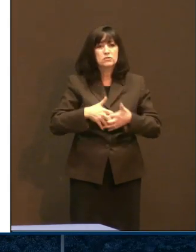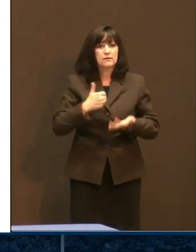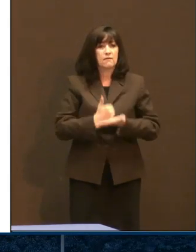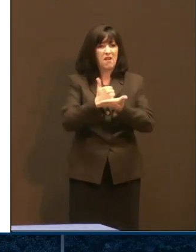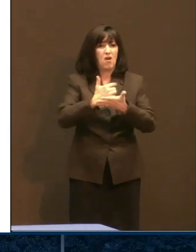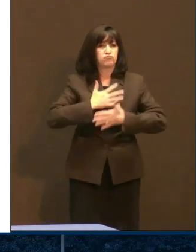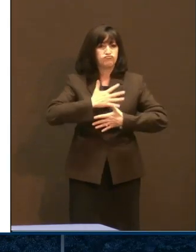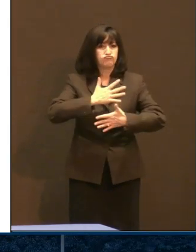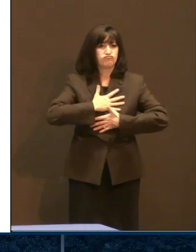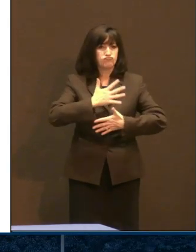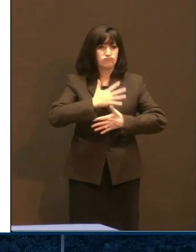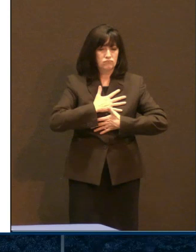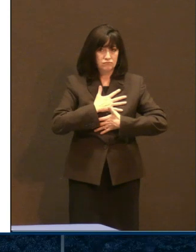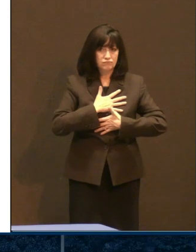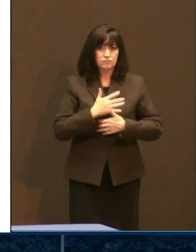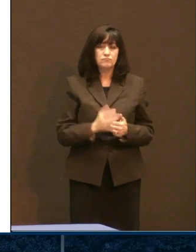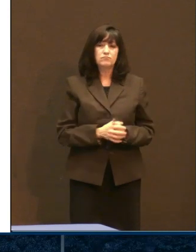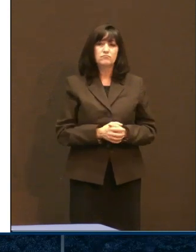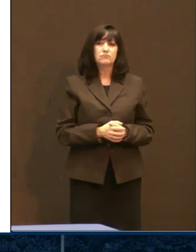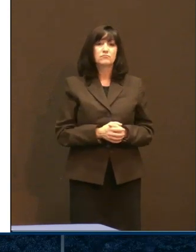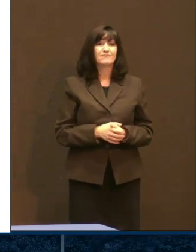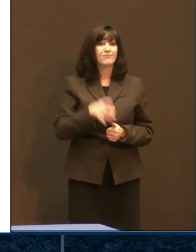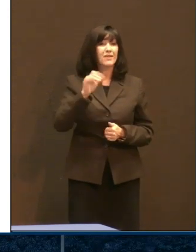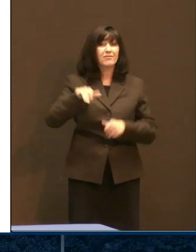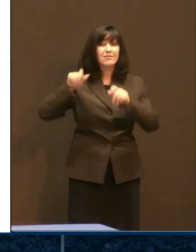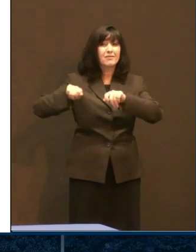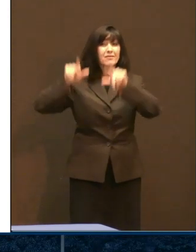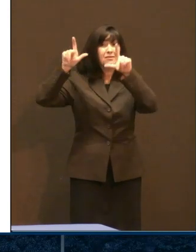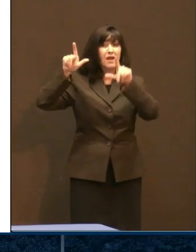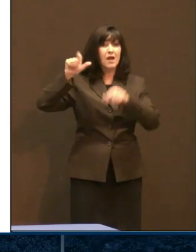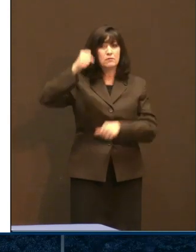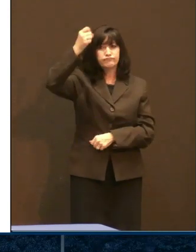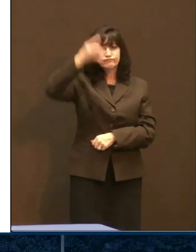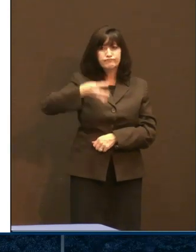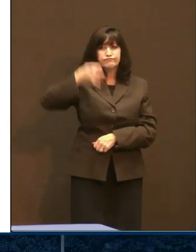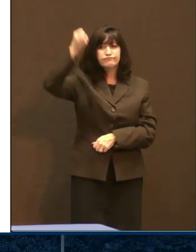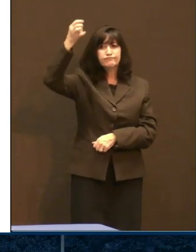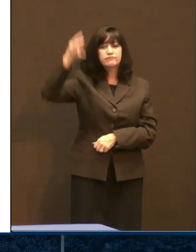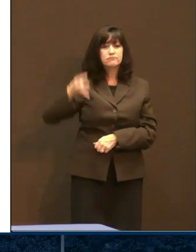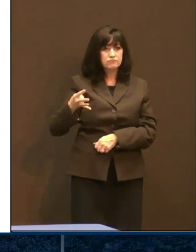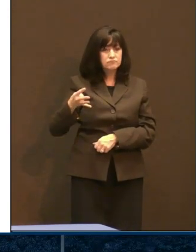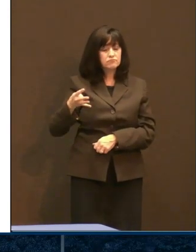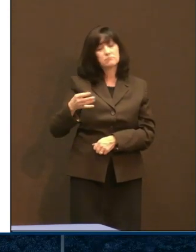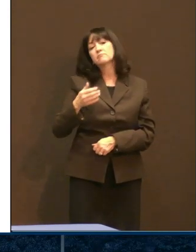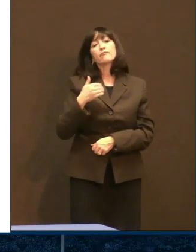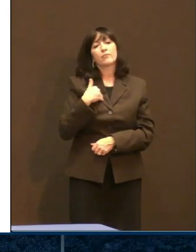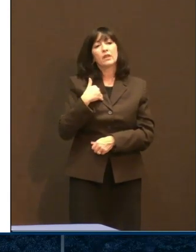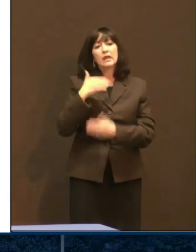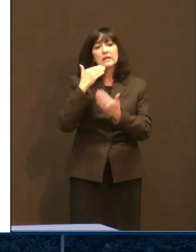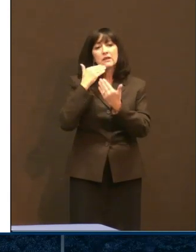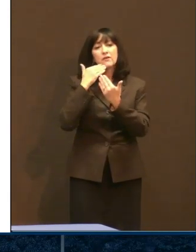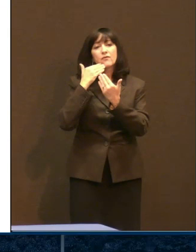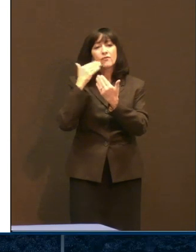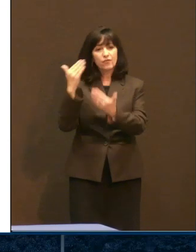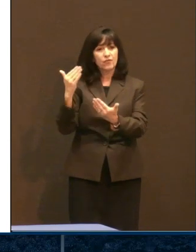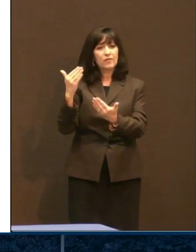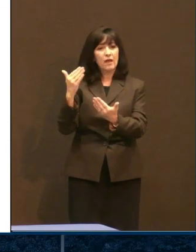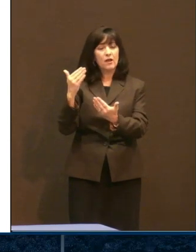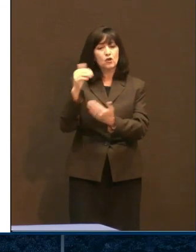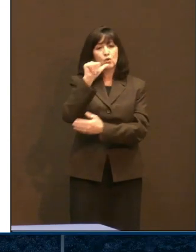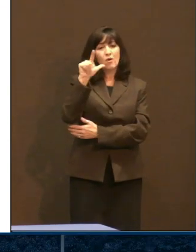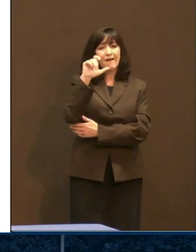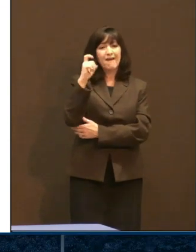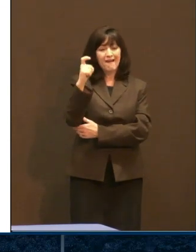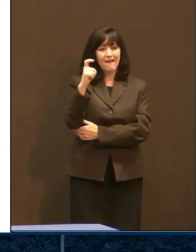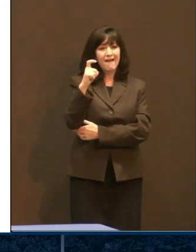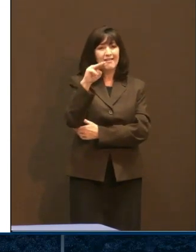and I should recognize and thank the Attorney General's office, in particular Alex Mackler, for his